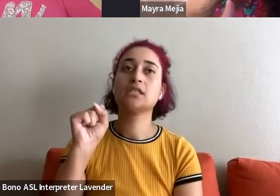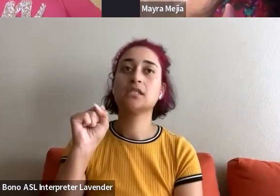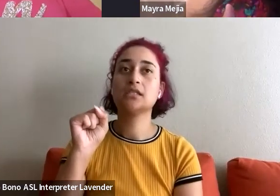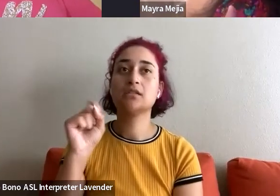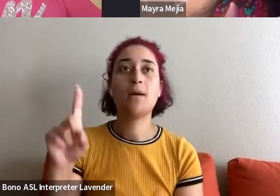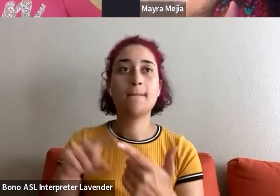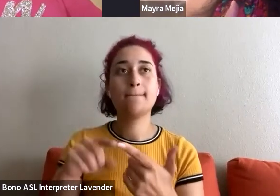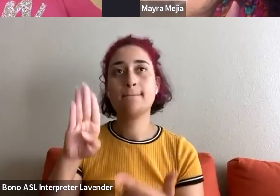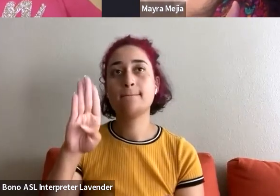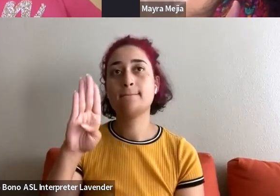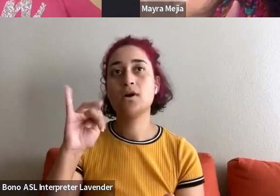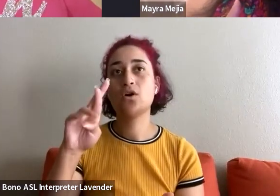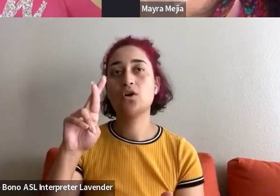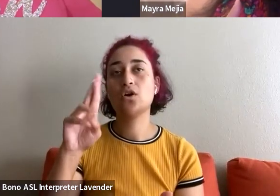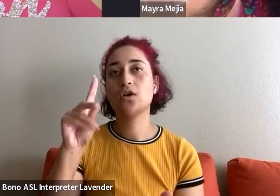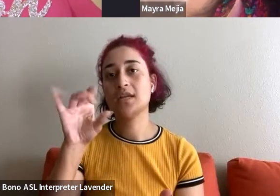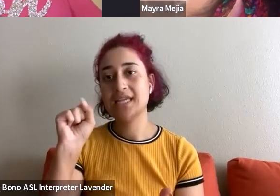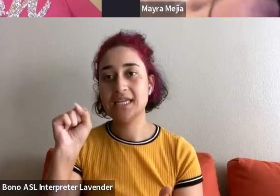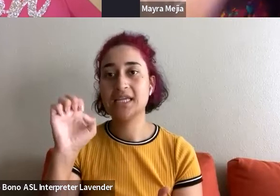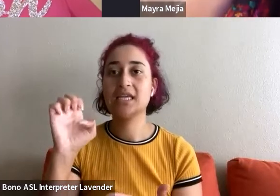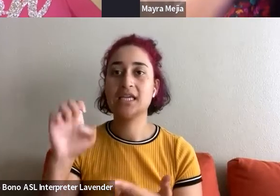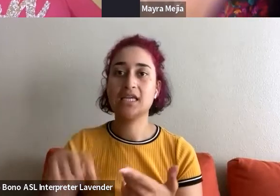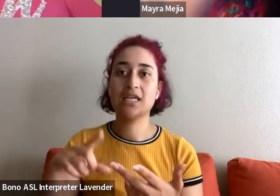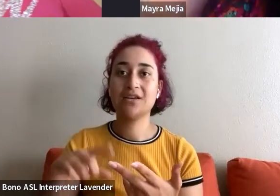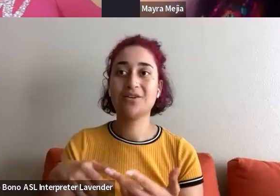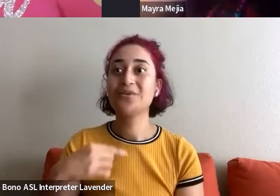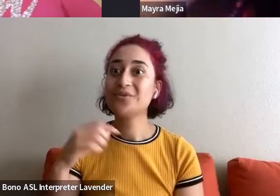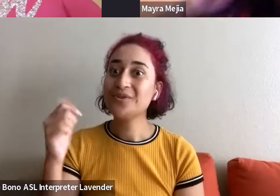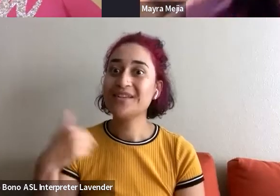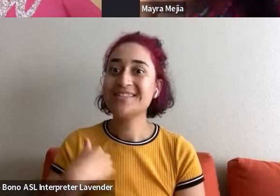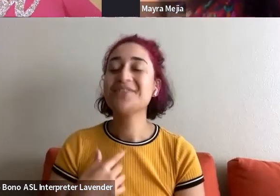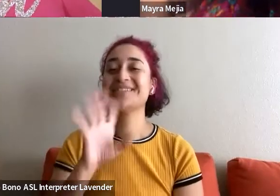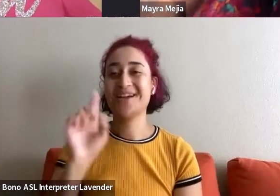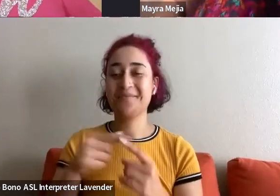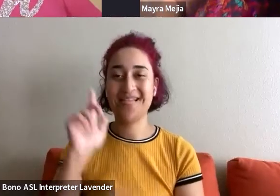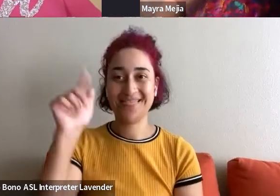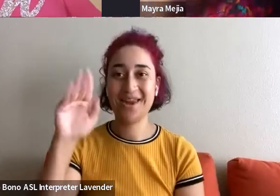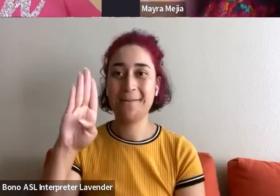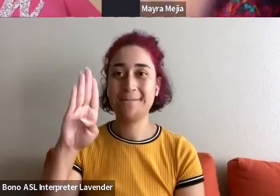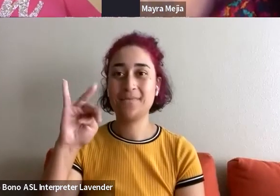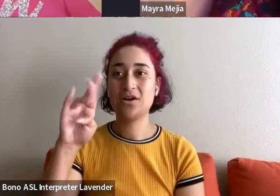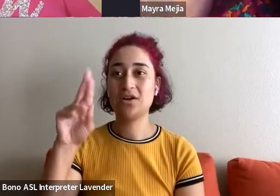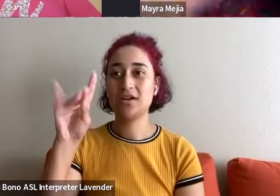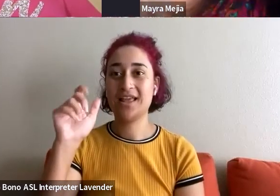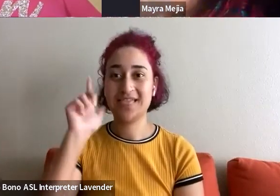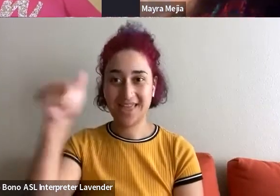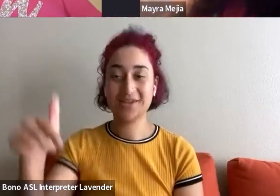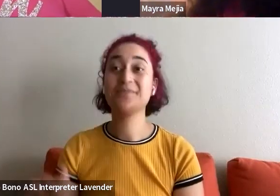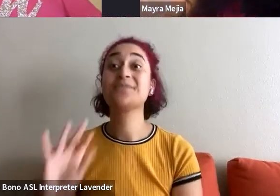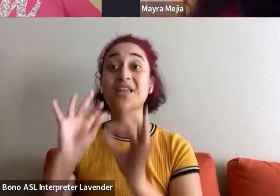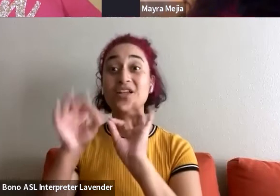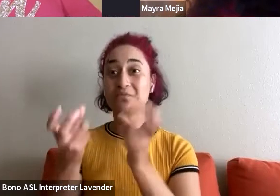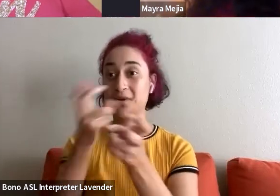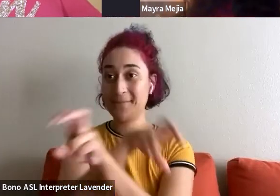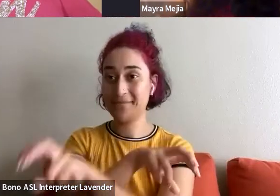Birdie. Mm-hmm. And, which I mentioned Birdie later on. Yes. But my main focus